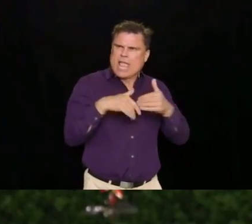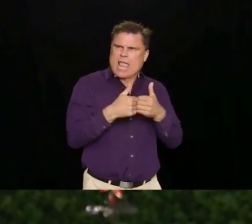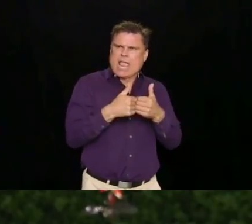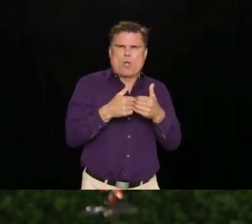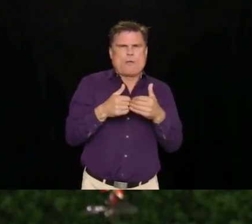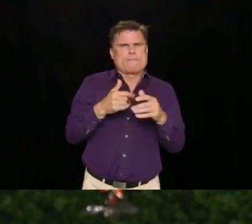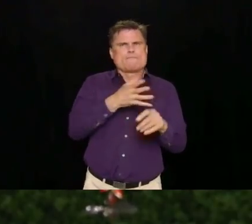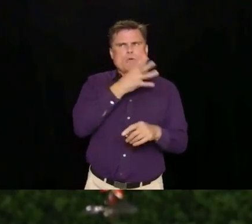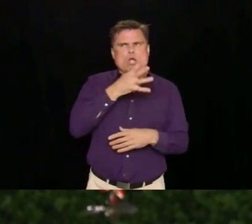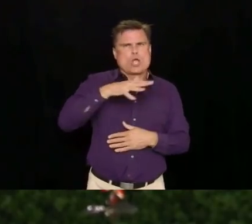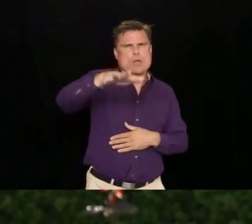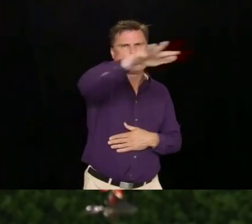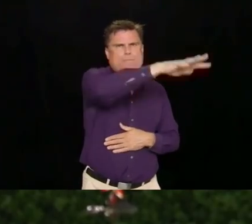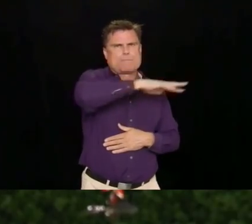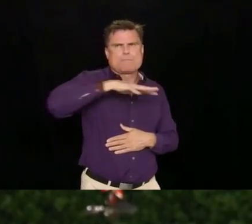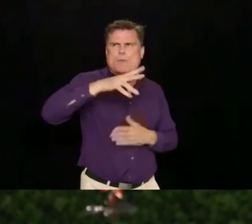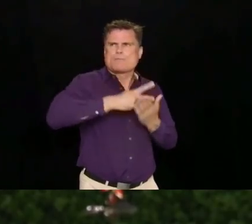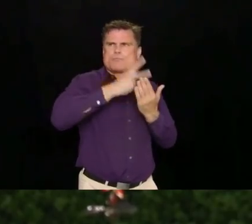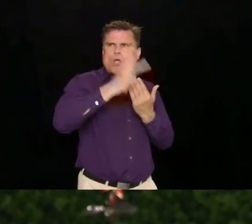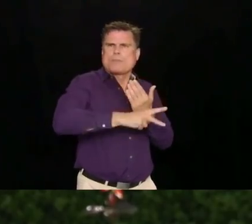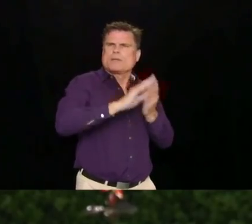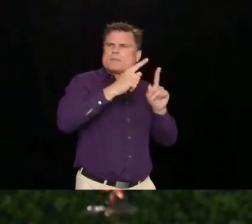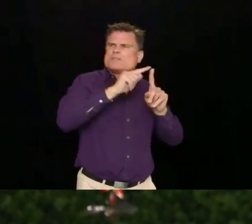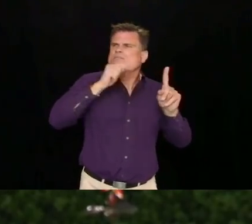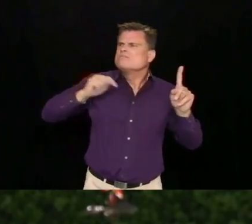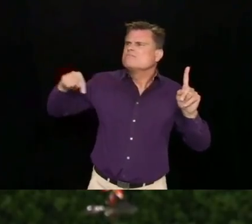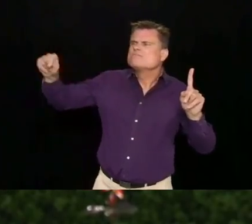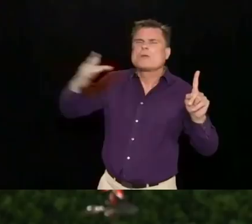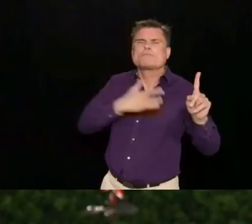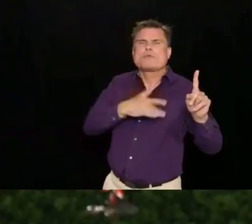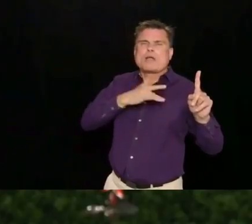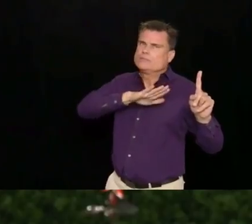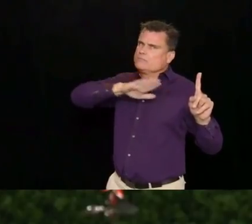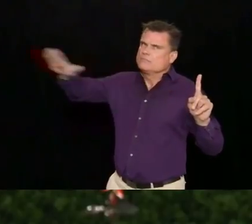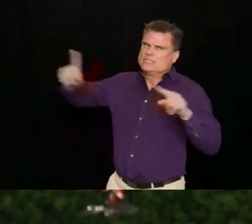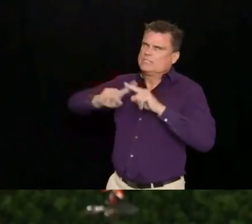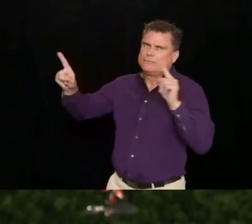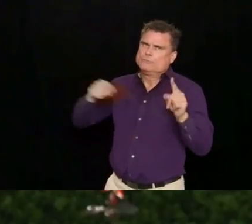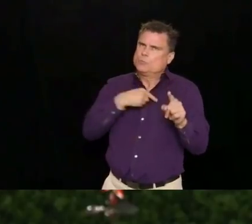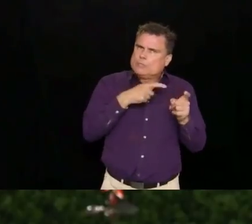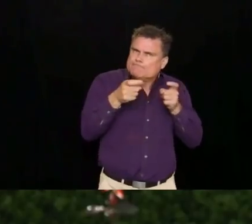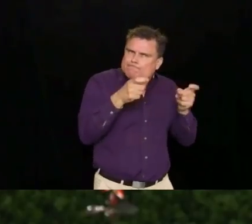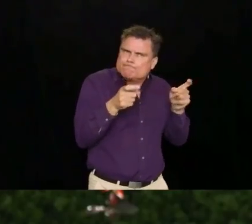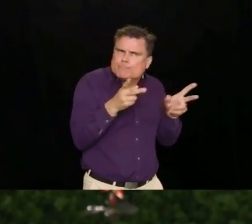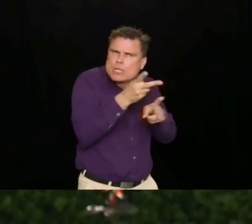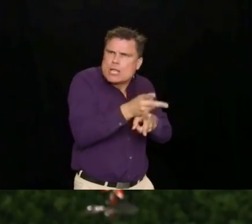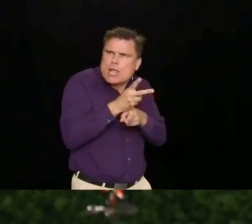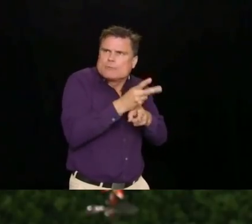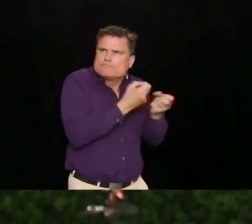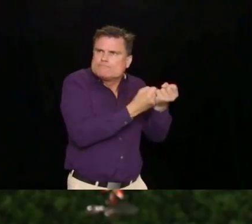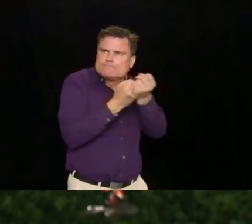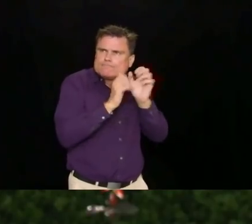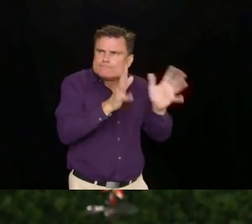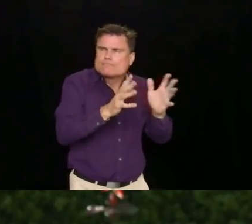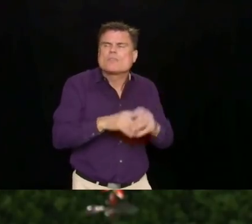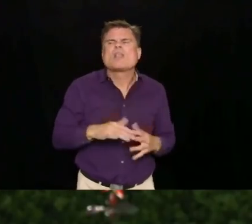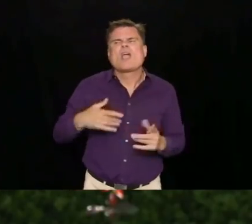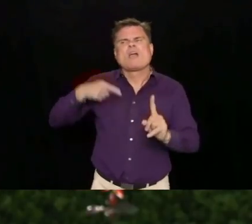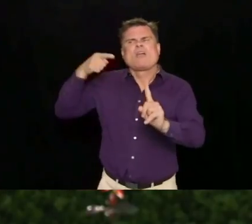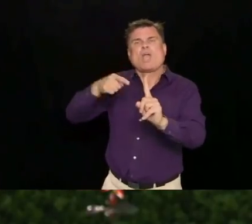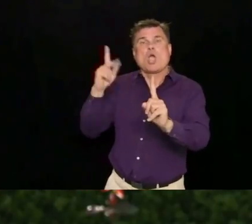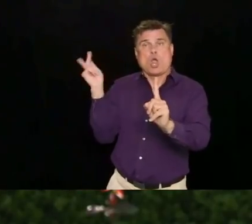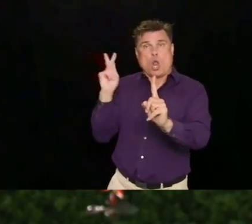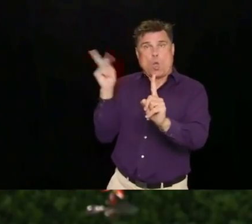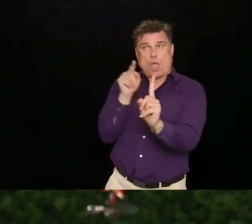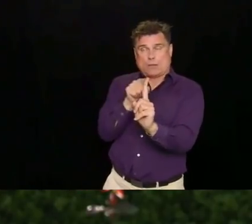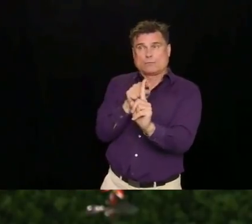do things differently. Obviously, whenever, just as the case that we talked about in Kelowna, just in that case, there's